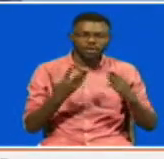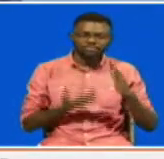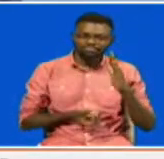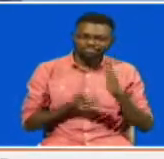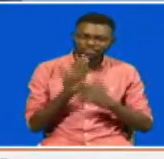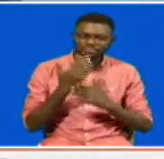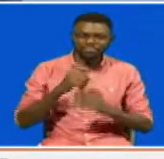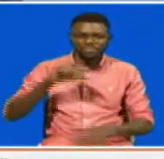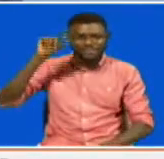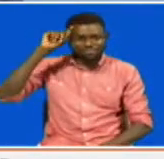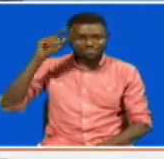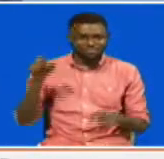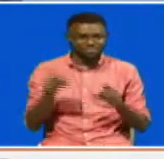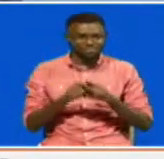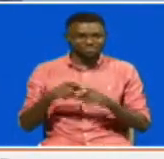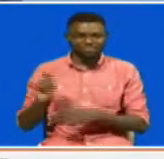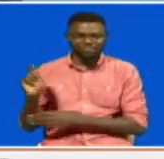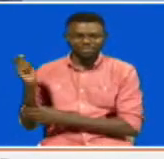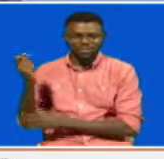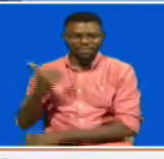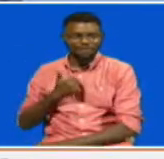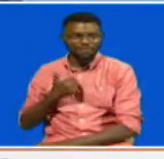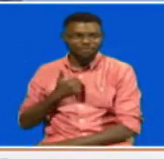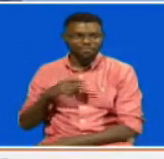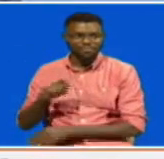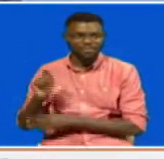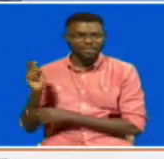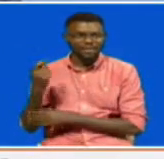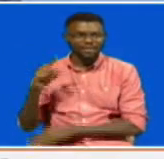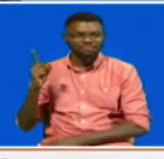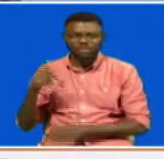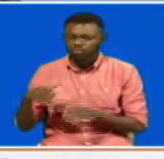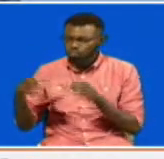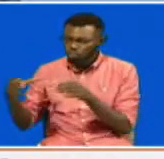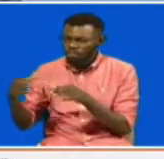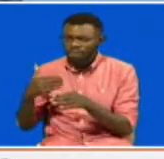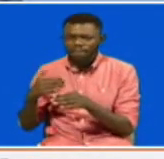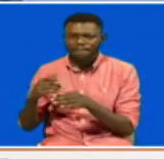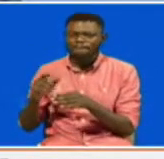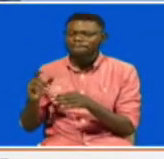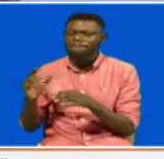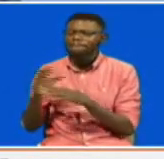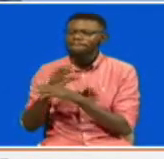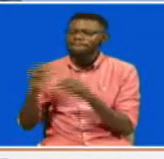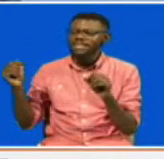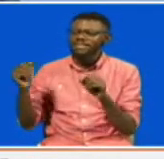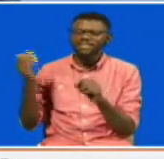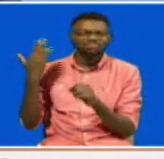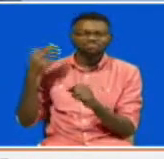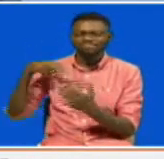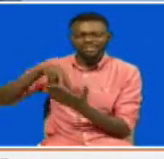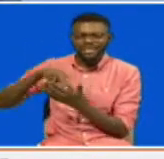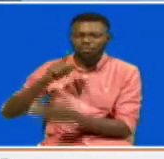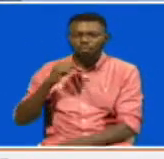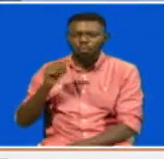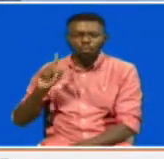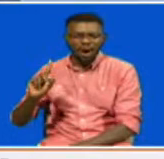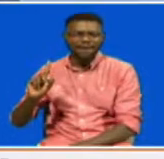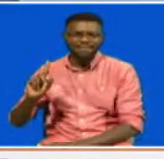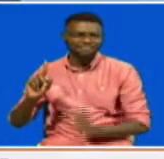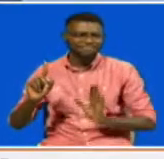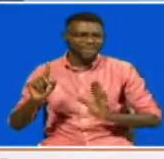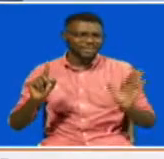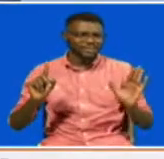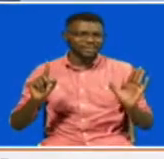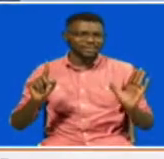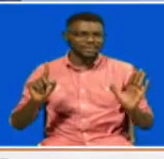have a president. And since Kenya Kwanza, we only have one presidential candidate. I think it was wise enough for